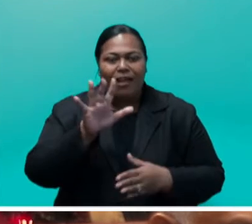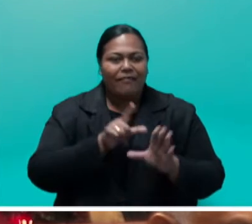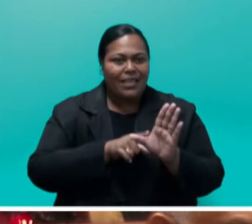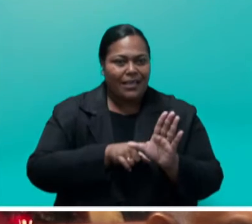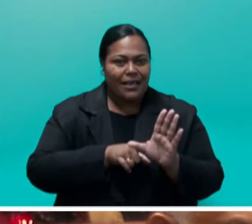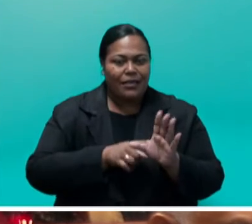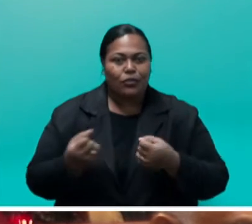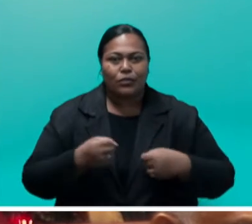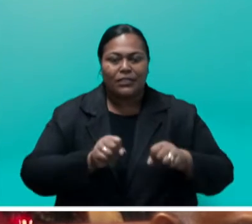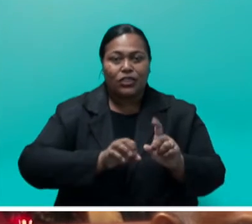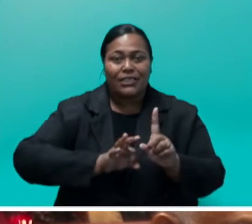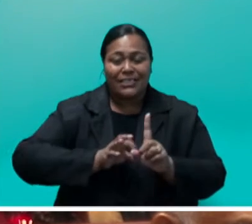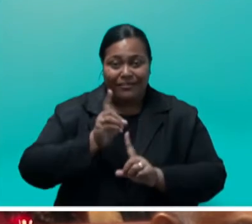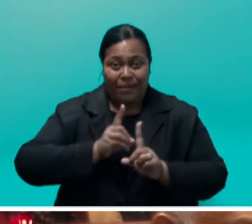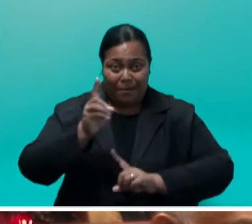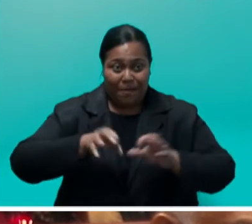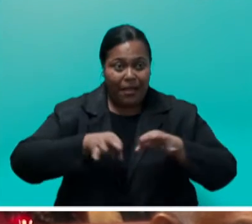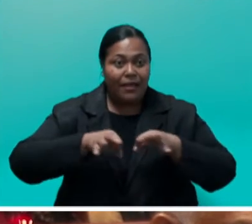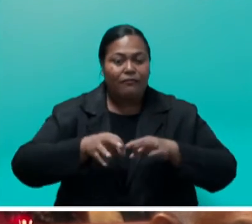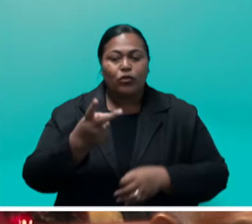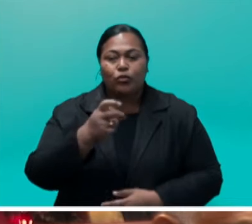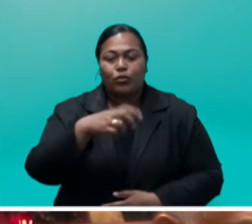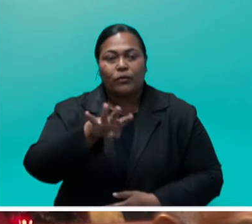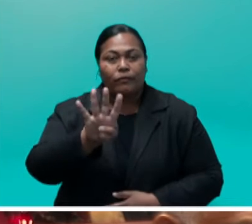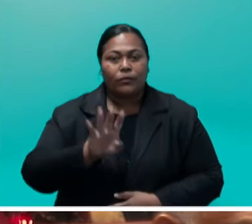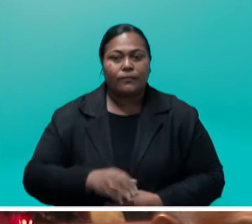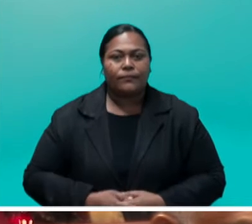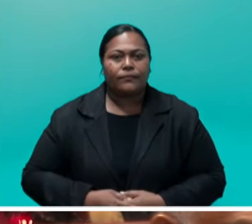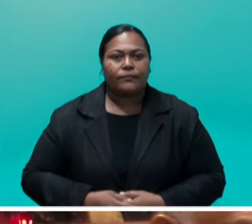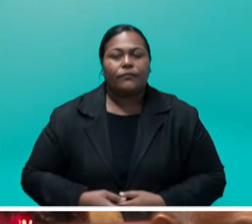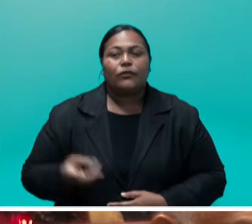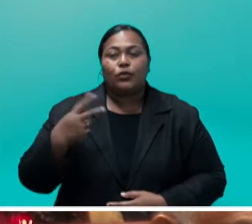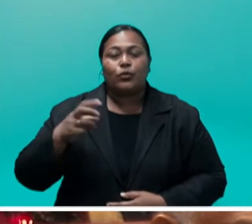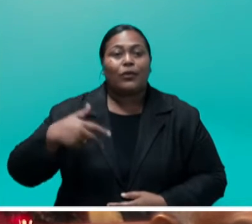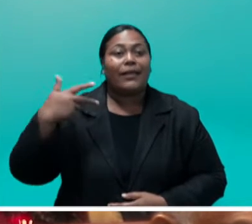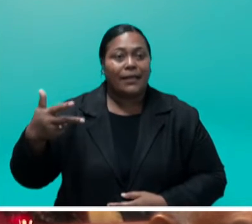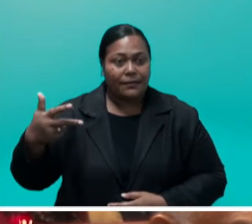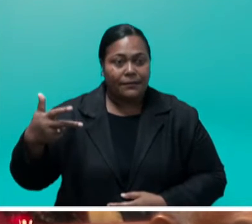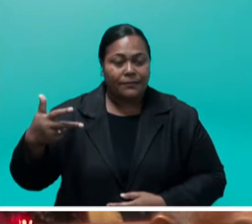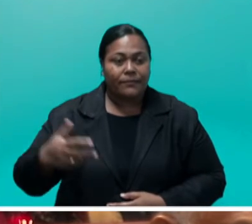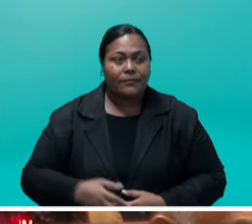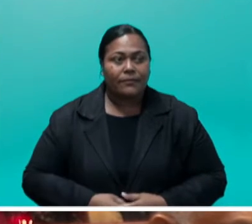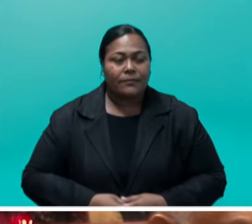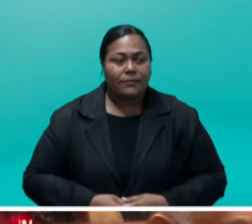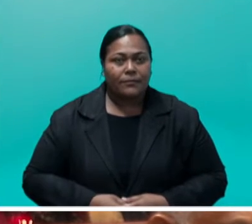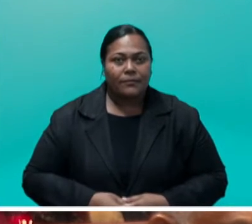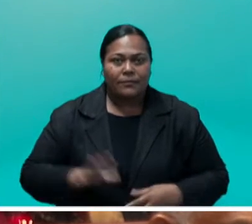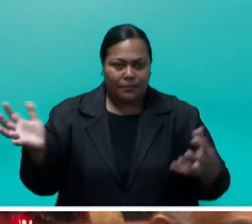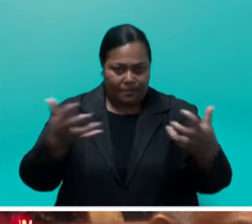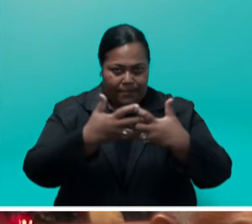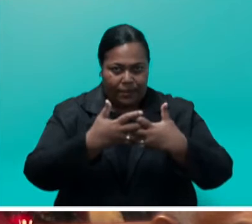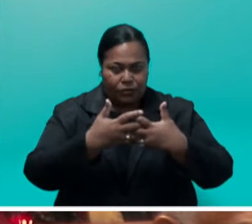development plan for 2024 to 2028 that aligns with government's